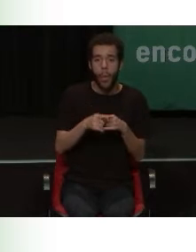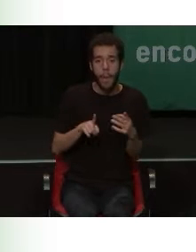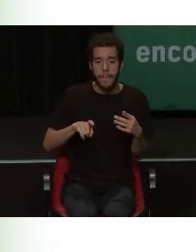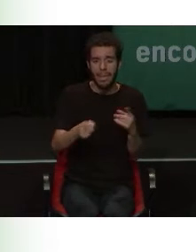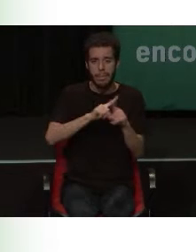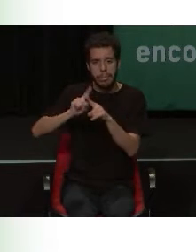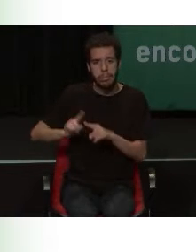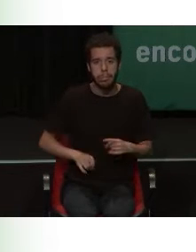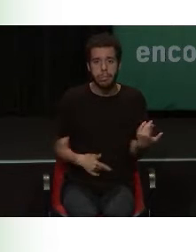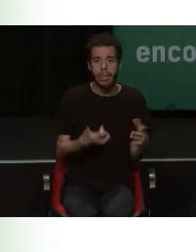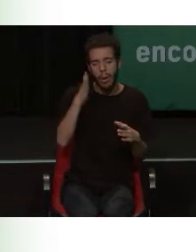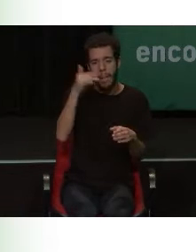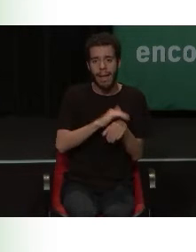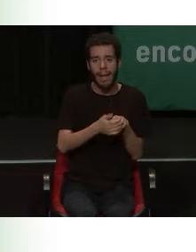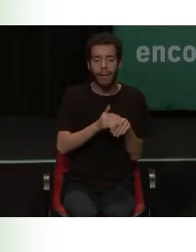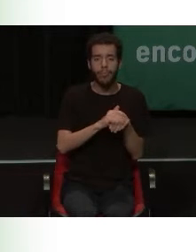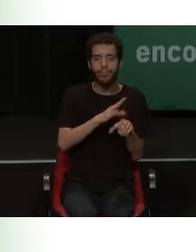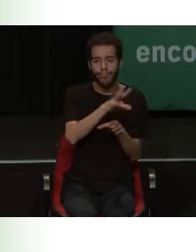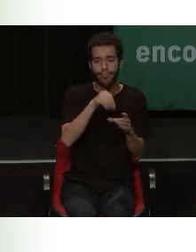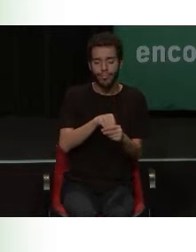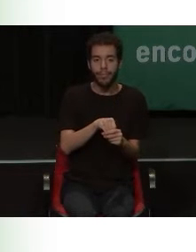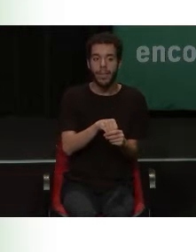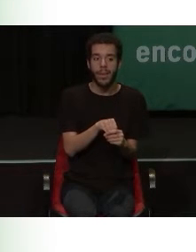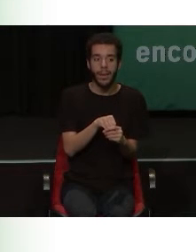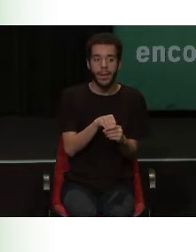which was found.